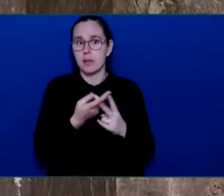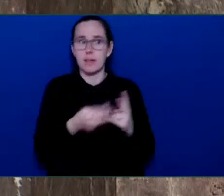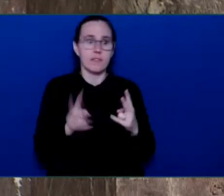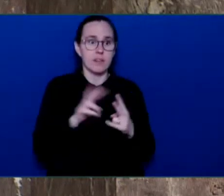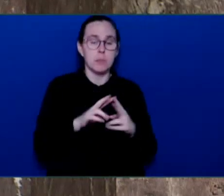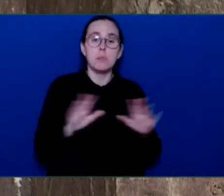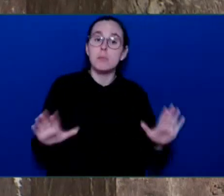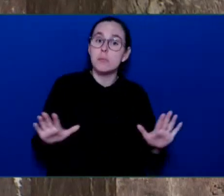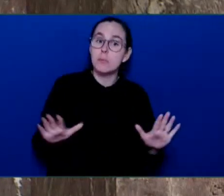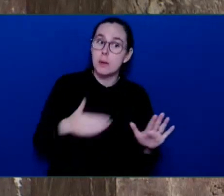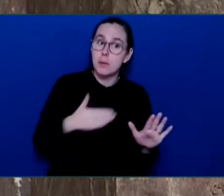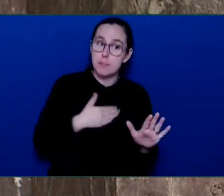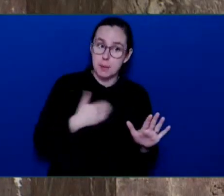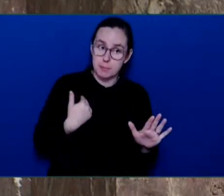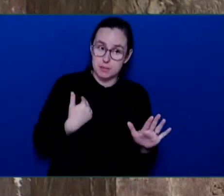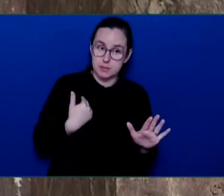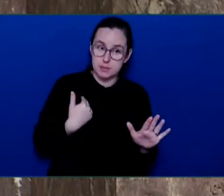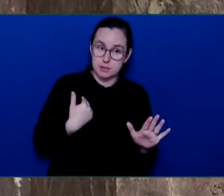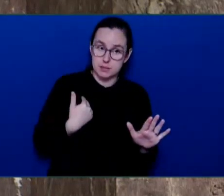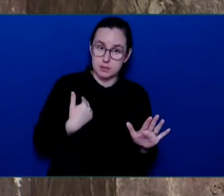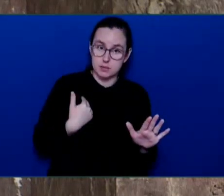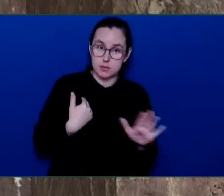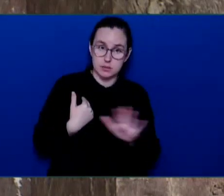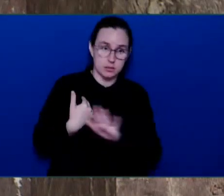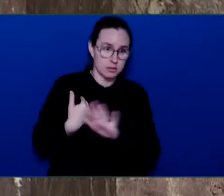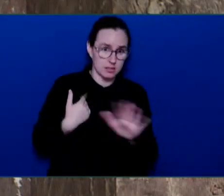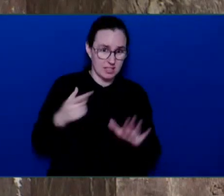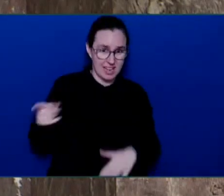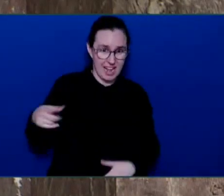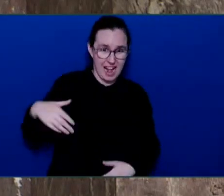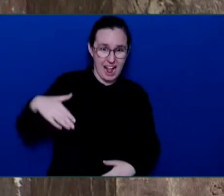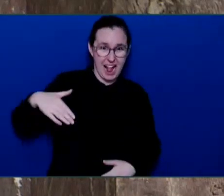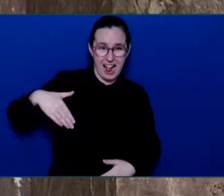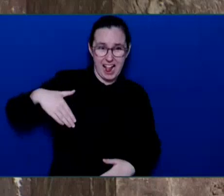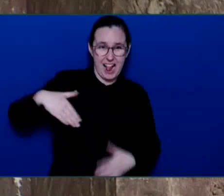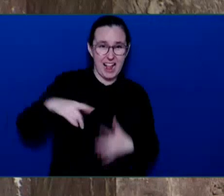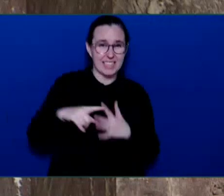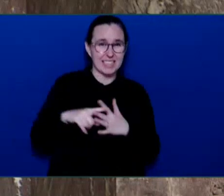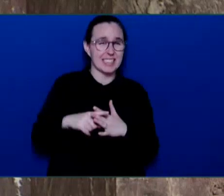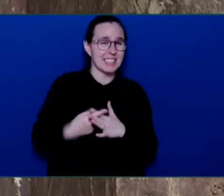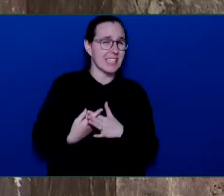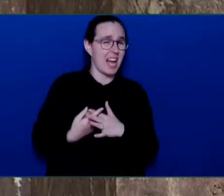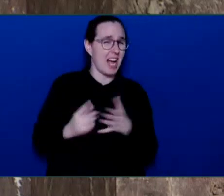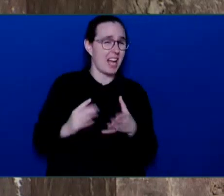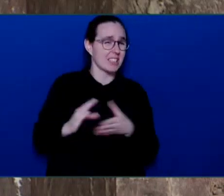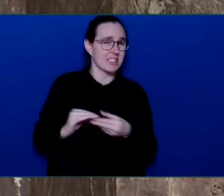He hasn't even started yet, members. Wait.